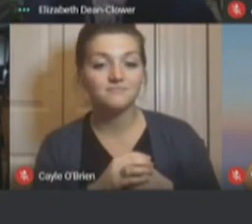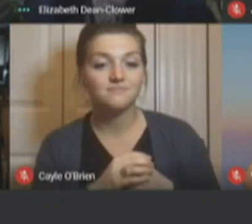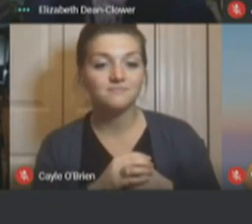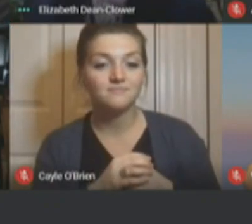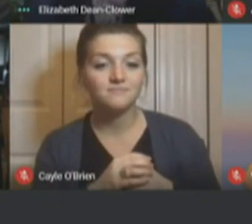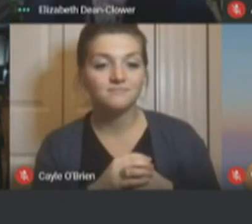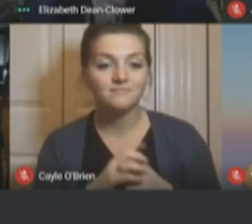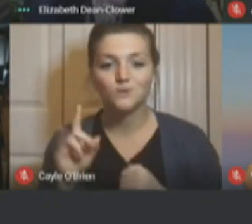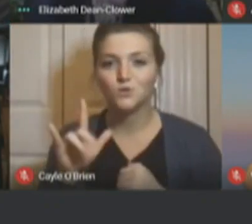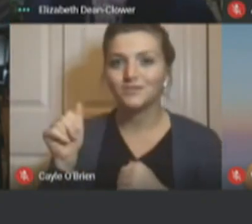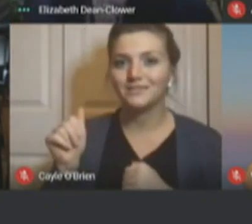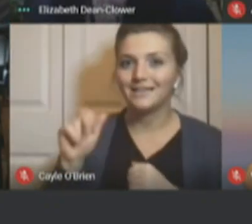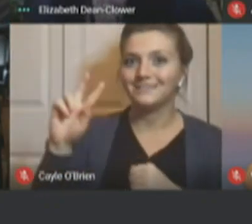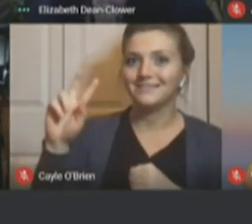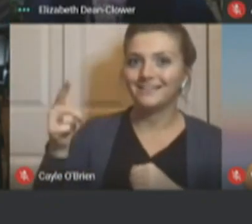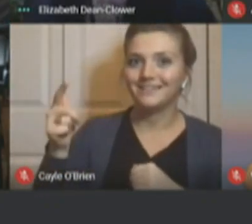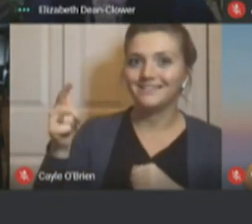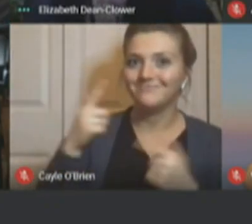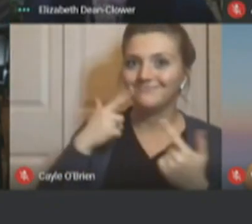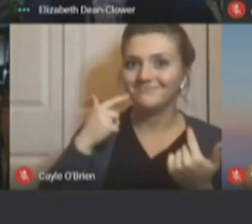second.